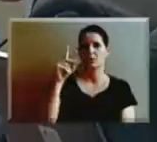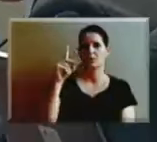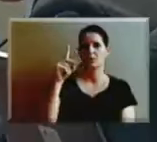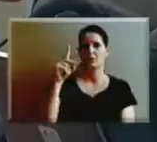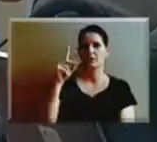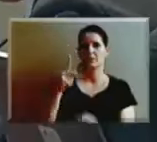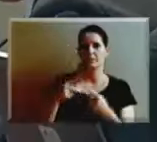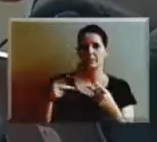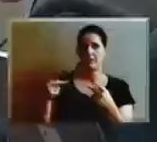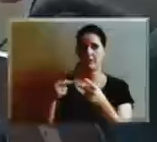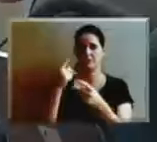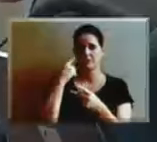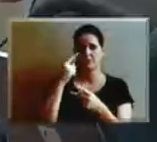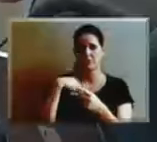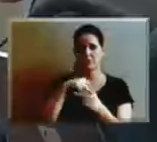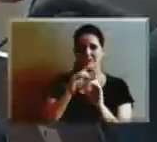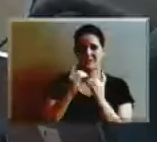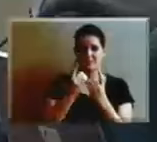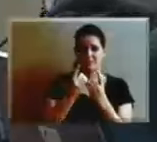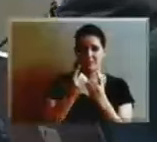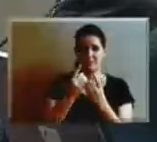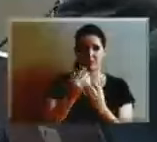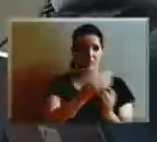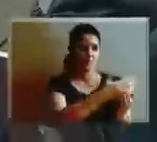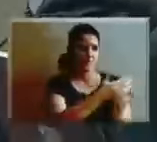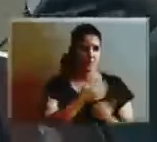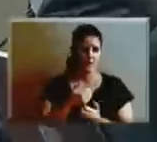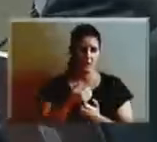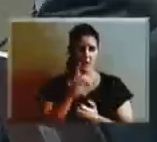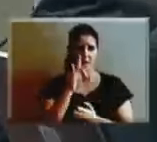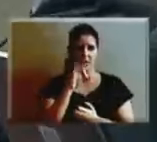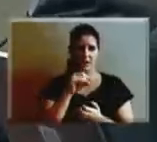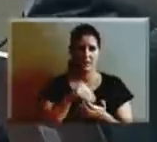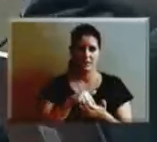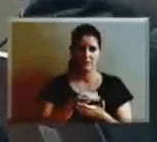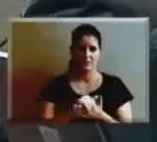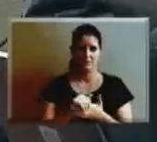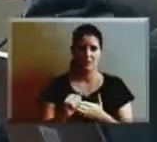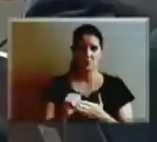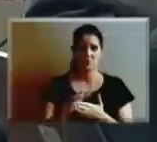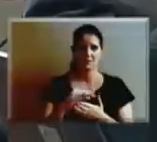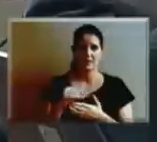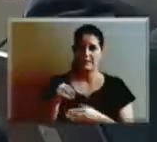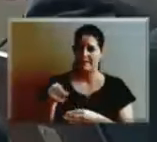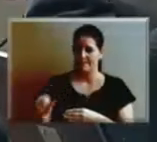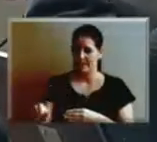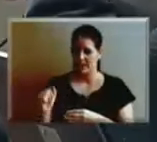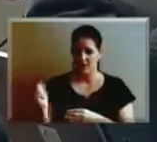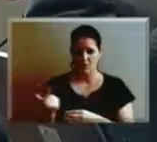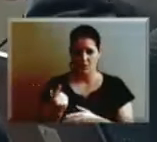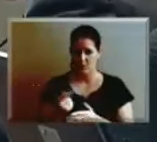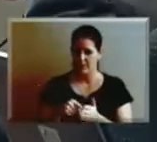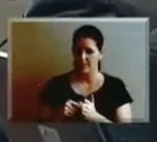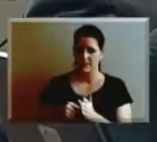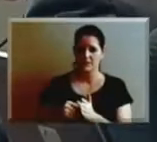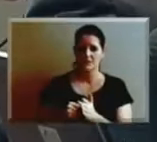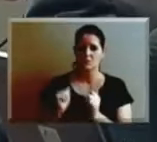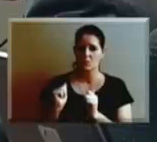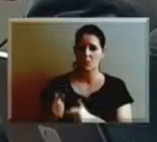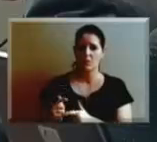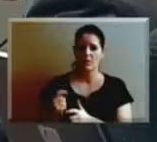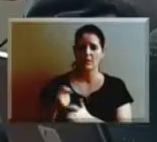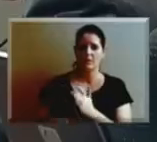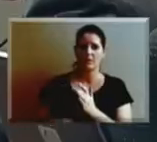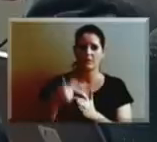very hard to use that $80,000 to pay all the bills, all the expenses that